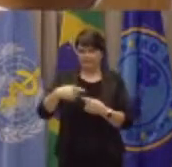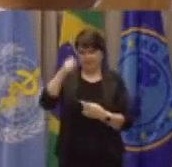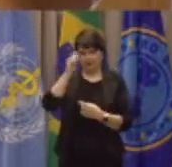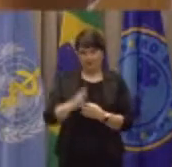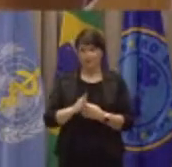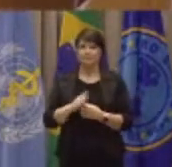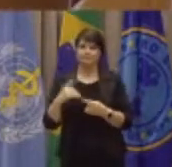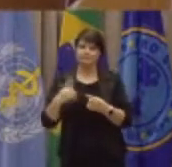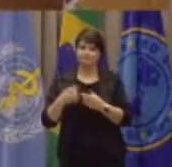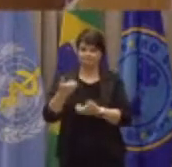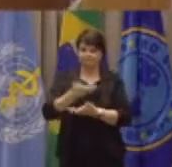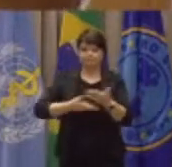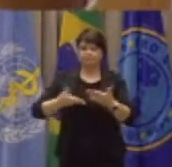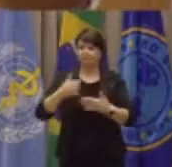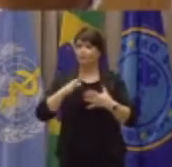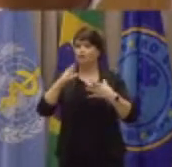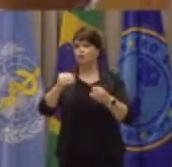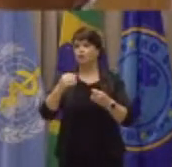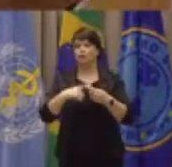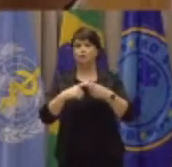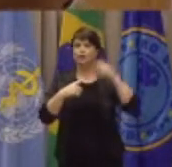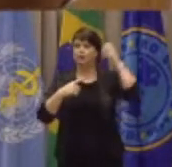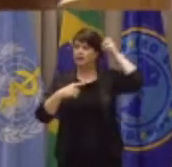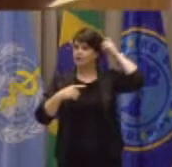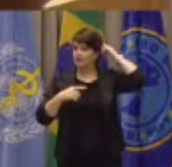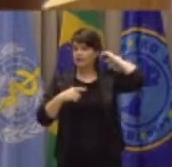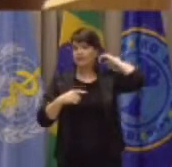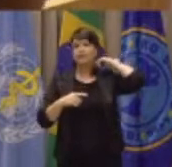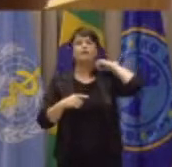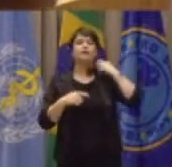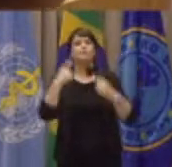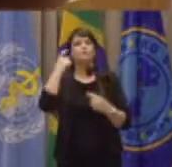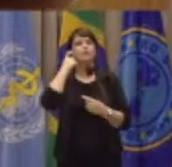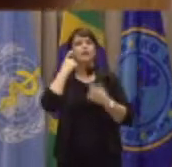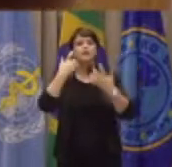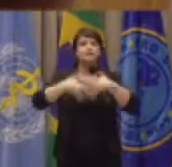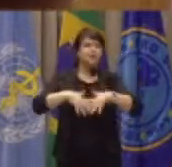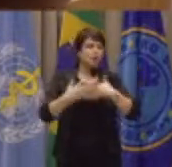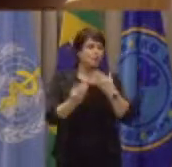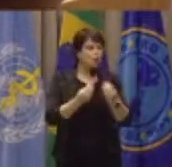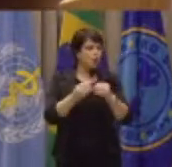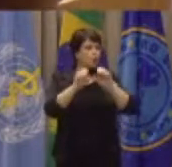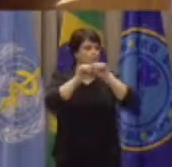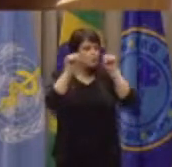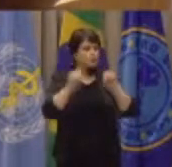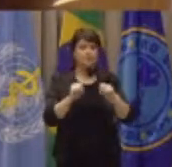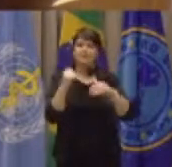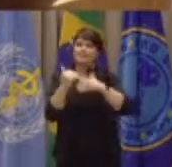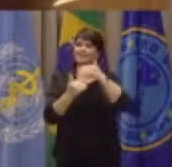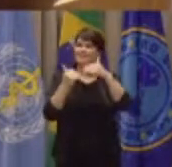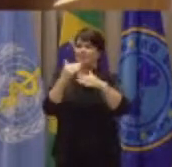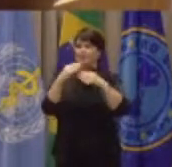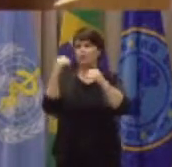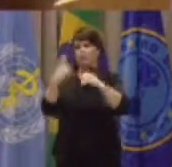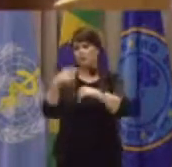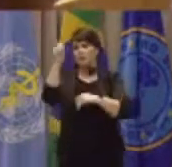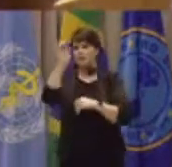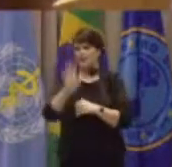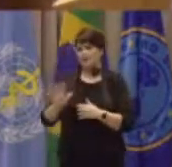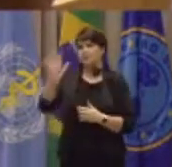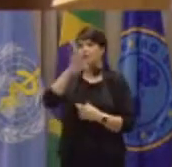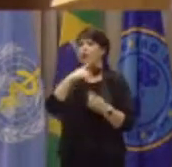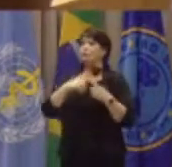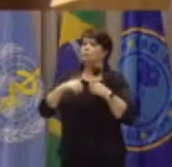was important here in Brazil was the participation of the Ministry of Health team that has